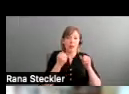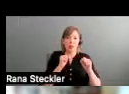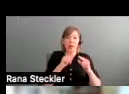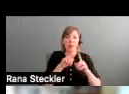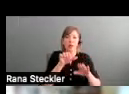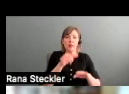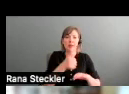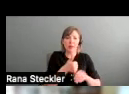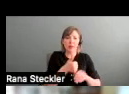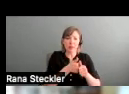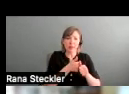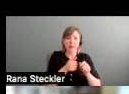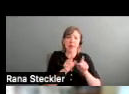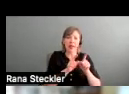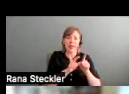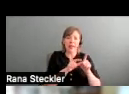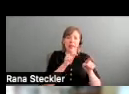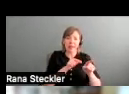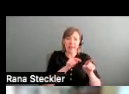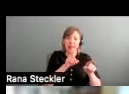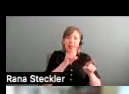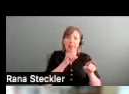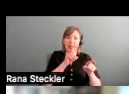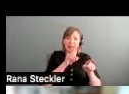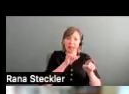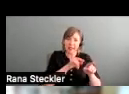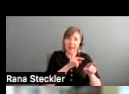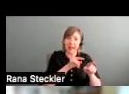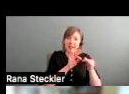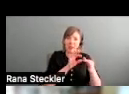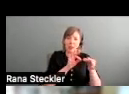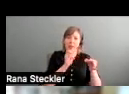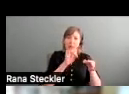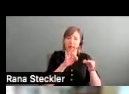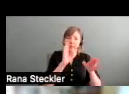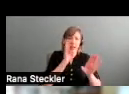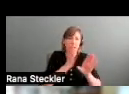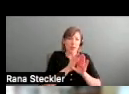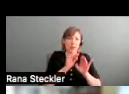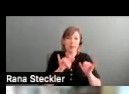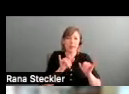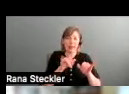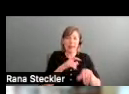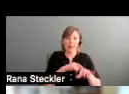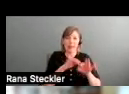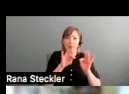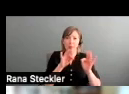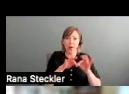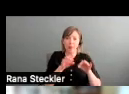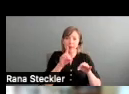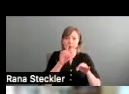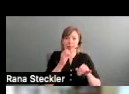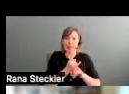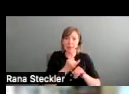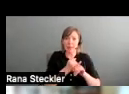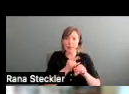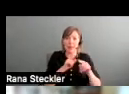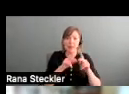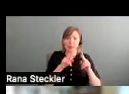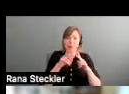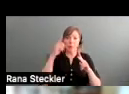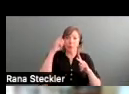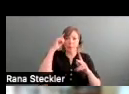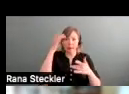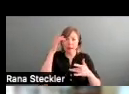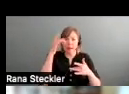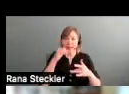establish itself as the discourse of psychiatry in the same time frame as deinstitutionalization, that saw mental illness not